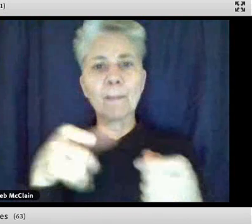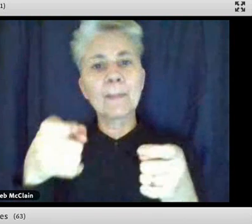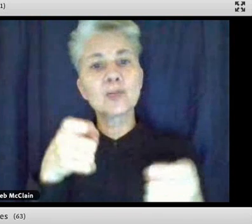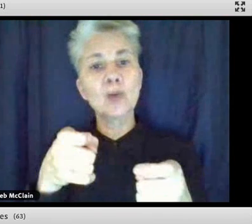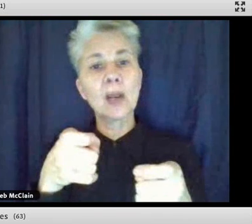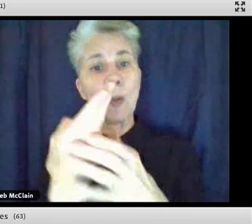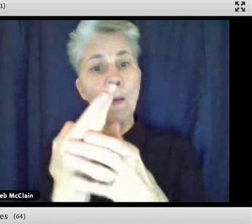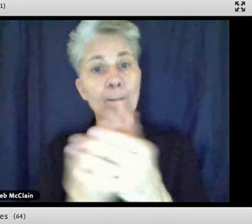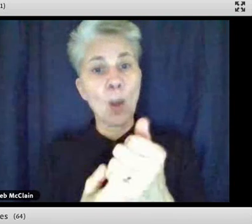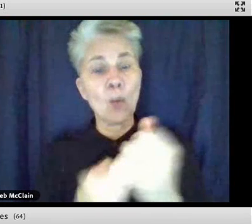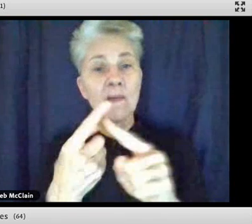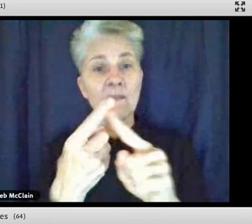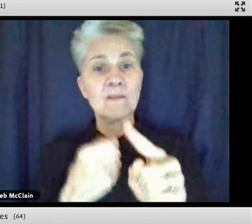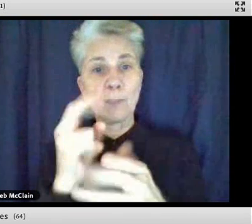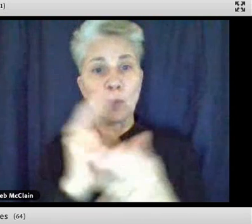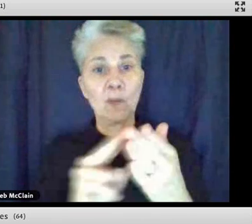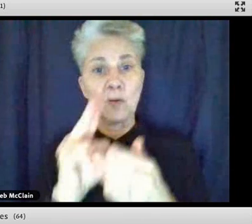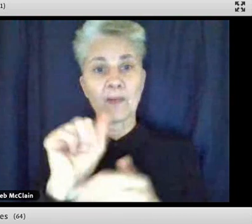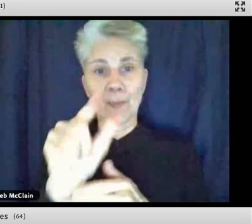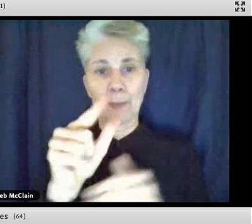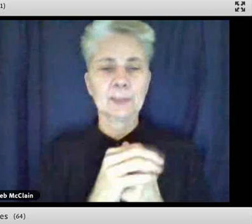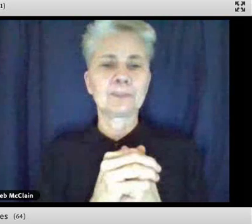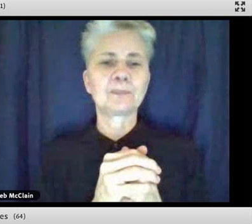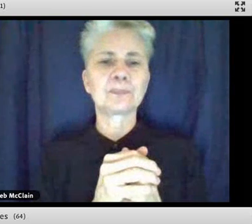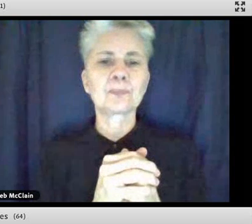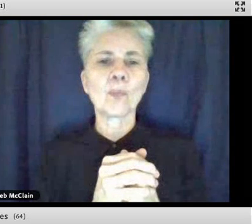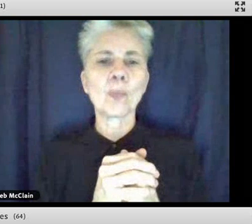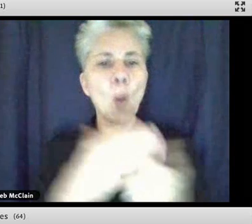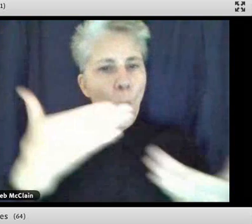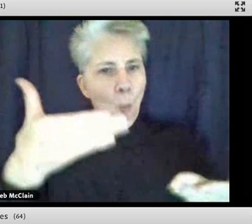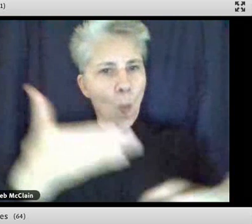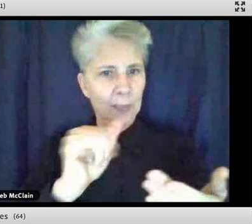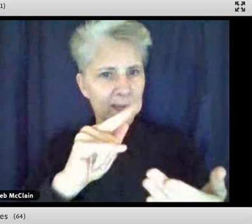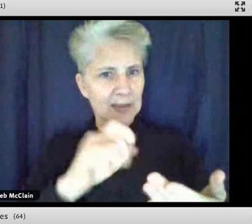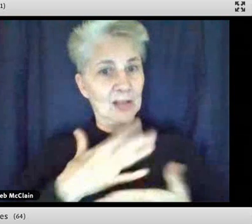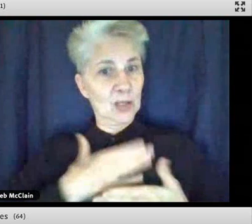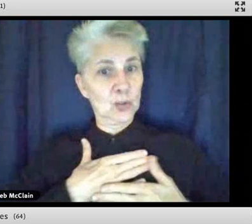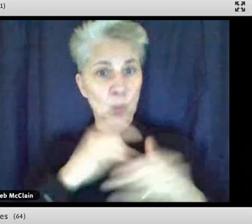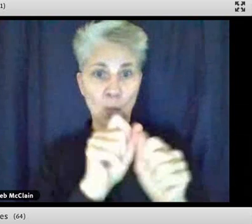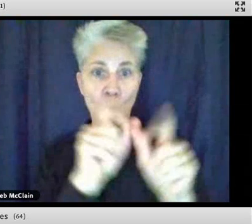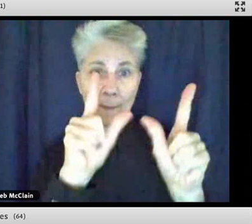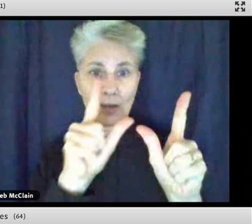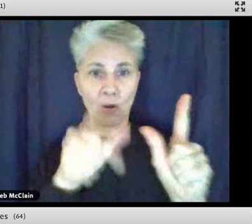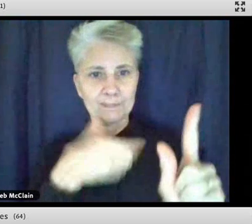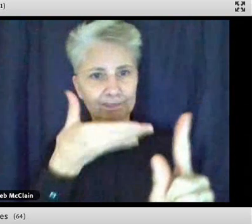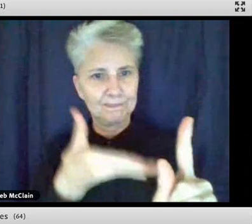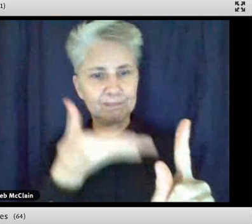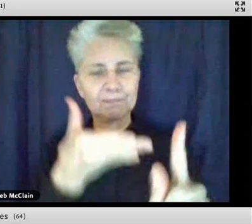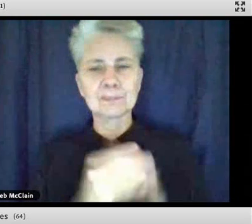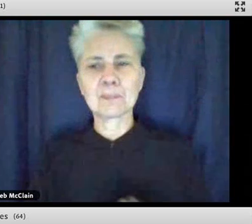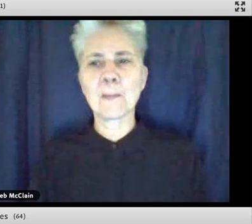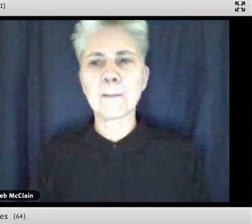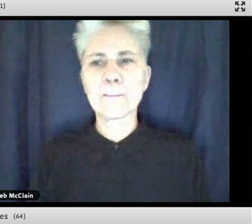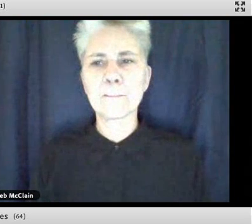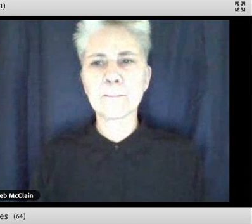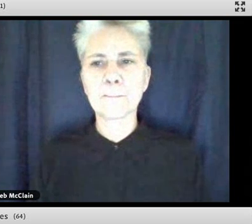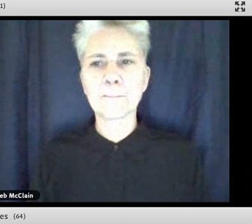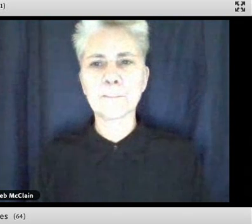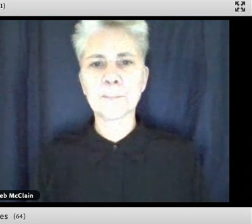administration, both from the University of Alabama. Please welcome Stephanie and enjoy her webinar this morning. Dr. Rollins?